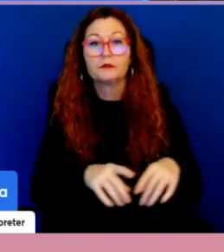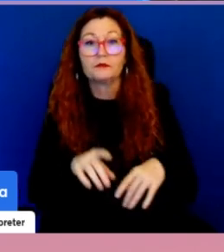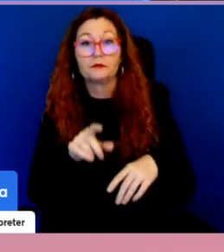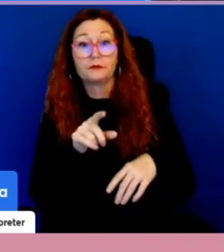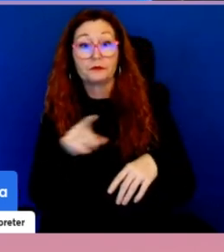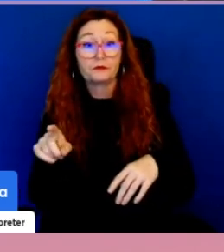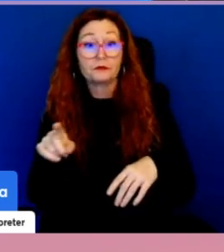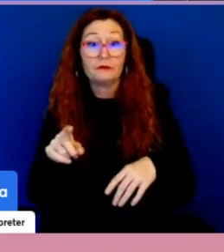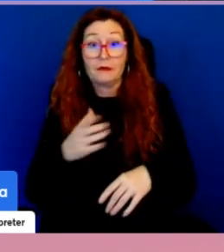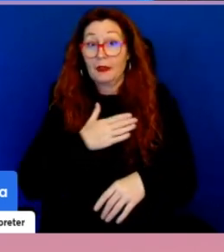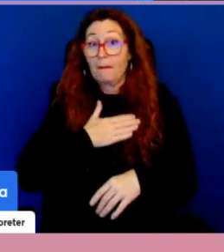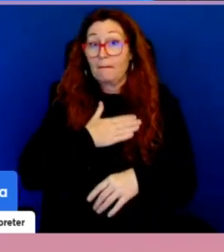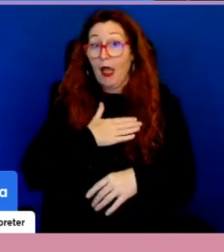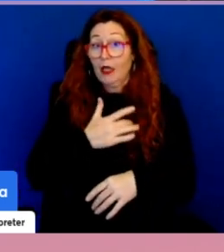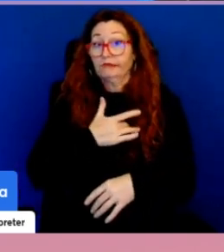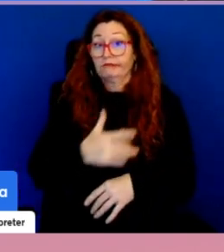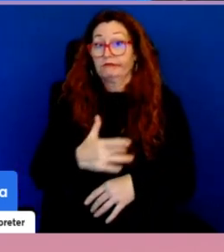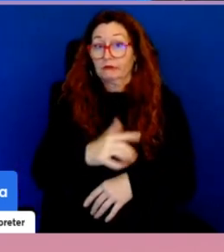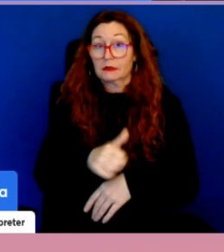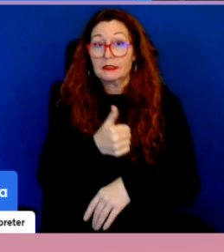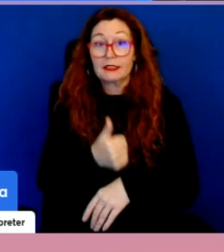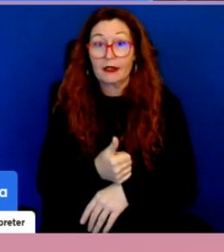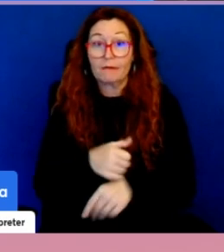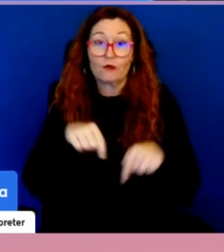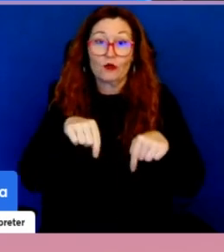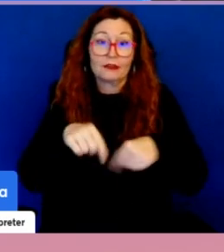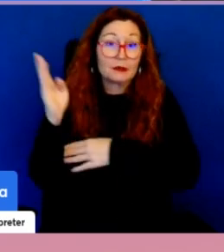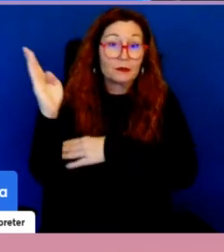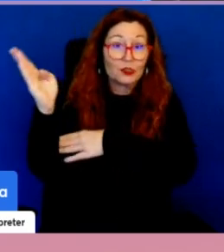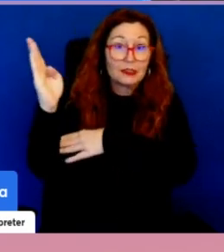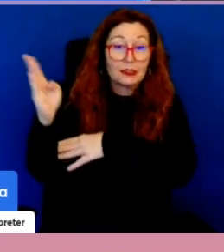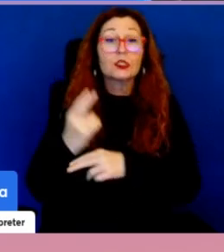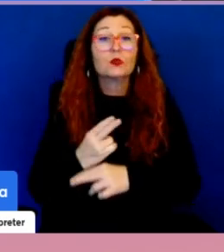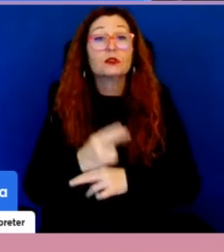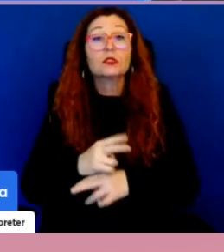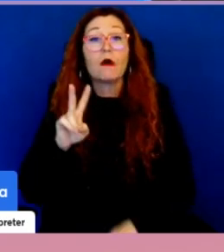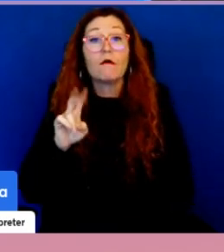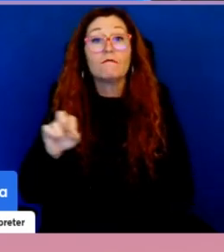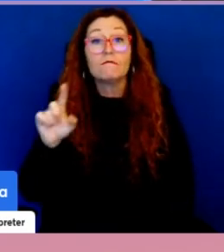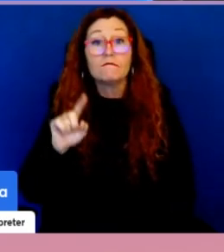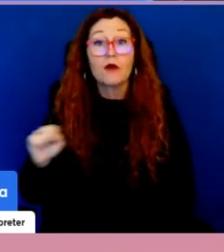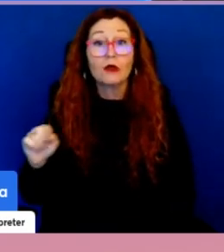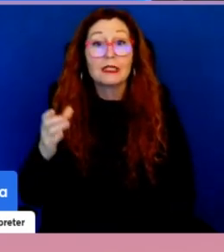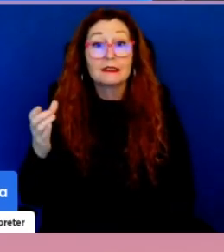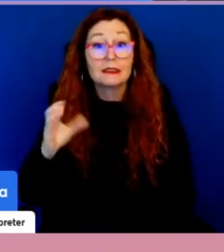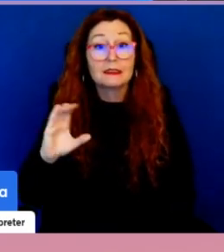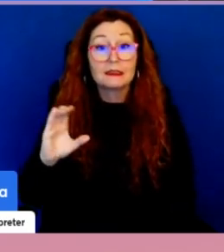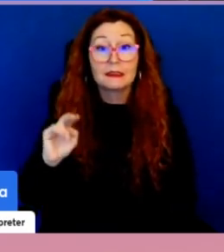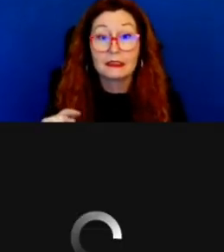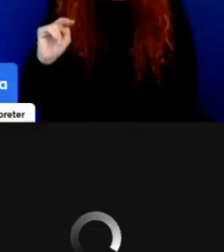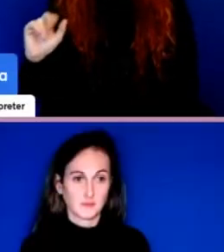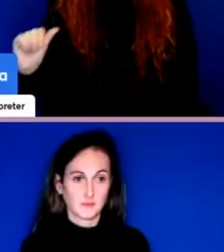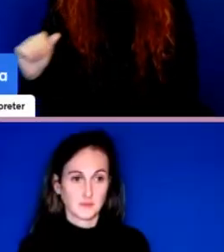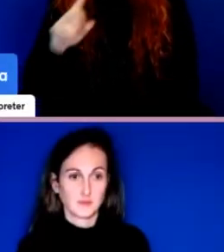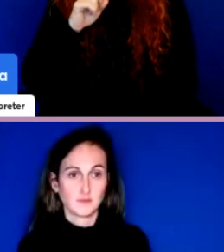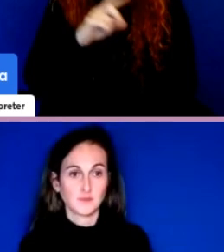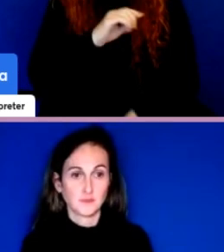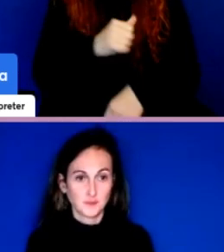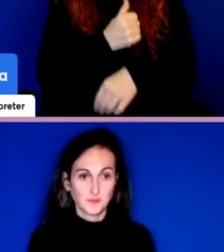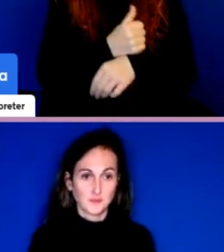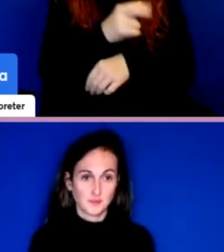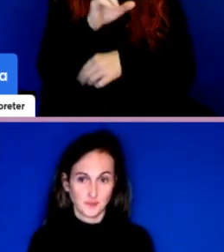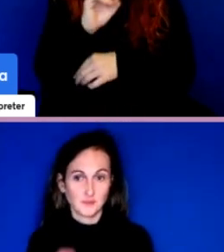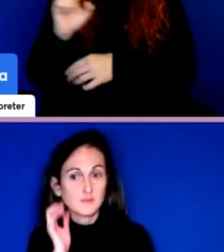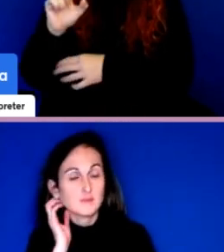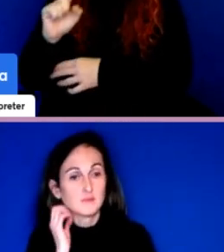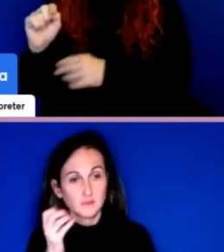I've set it up for this purposes, we're using Vault as a CA. So we're using Vault to generate a root certificate that's going to be